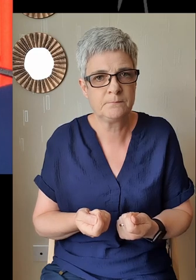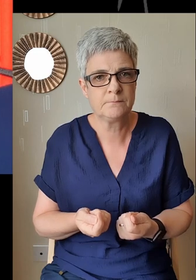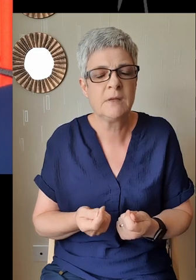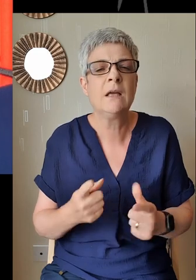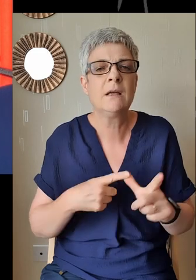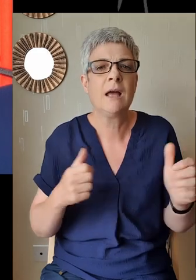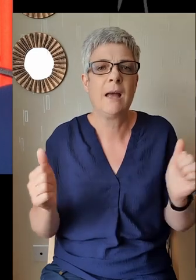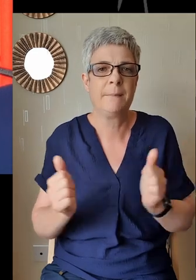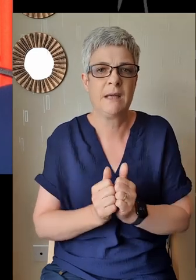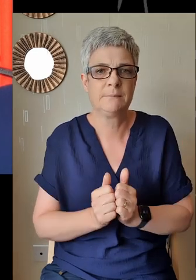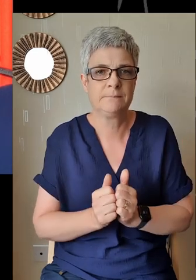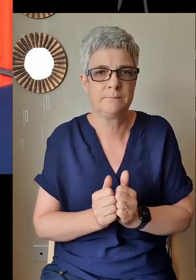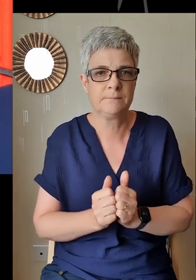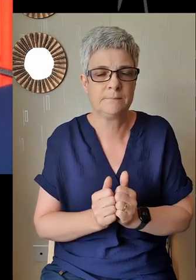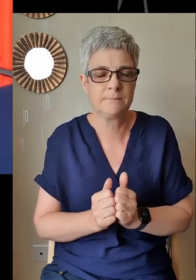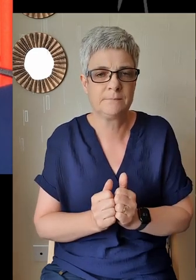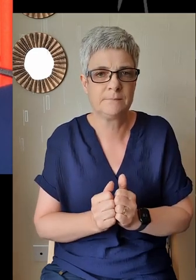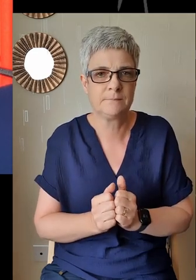Amen.